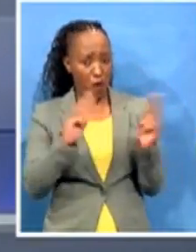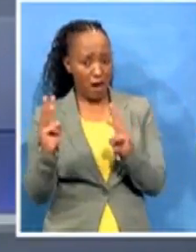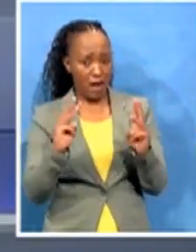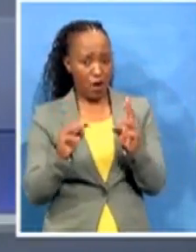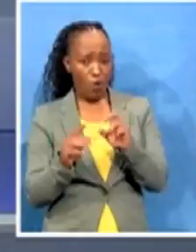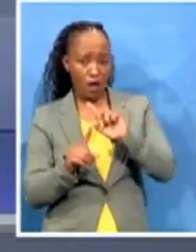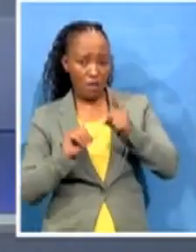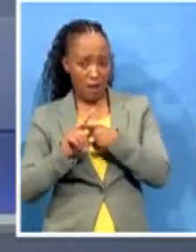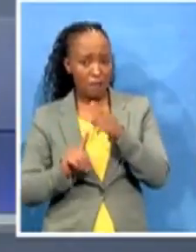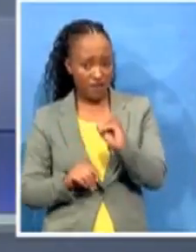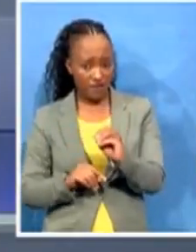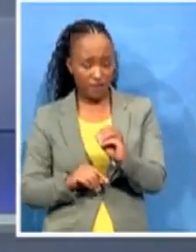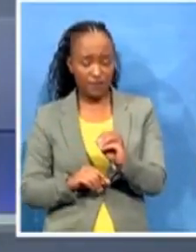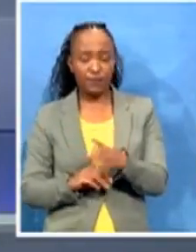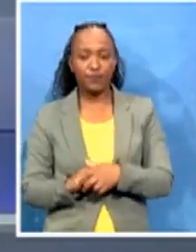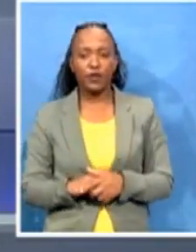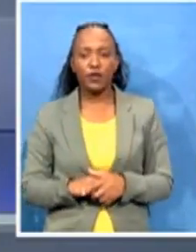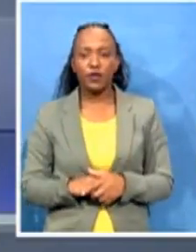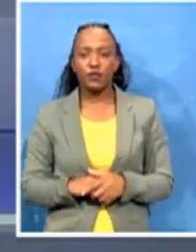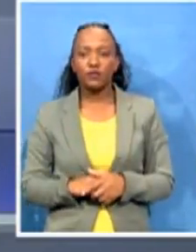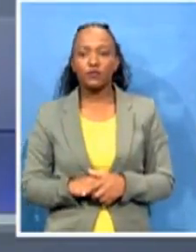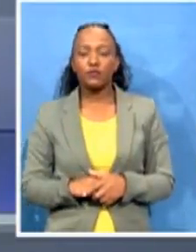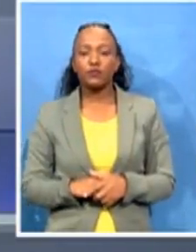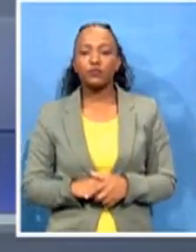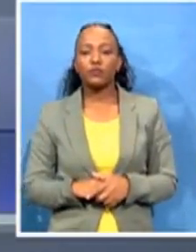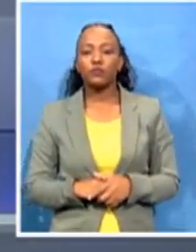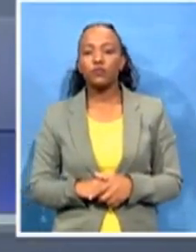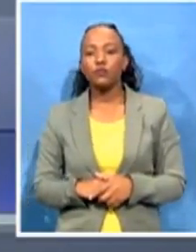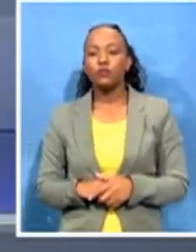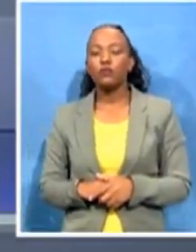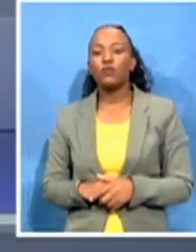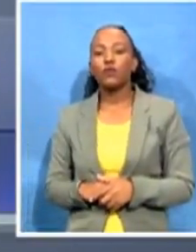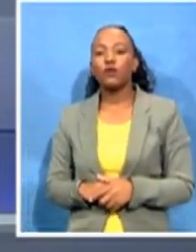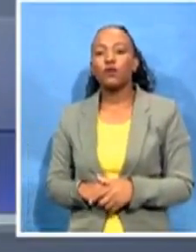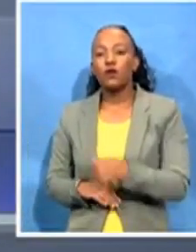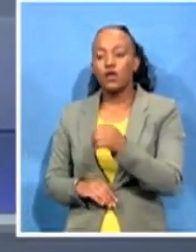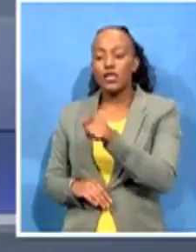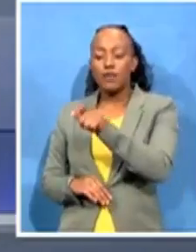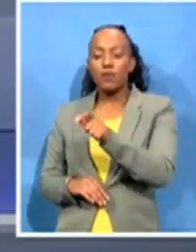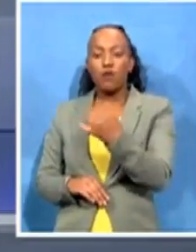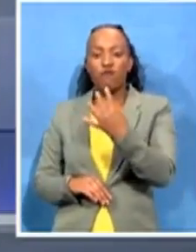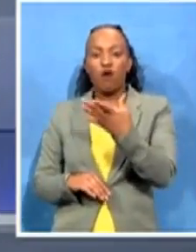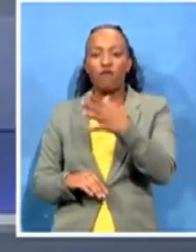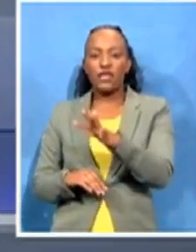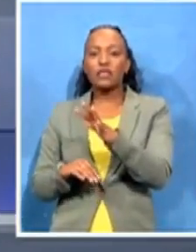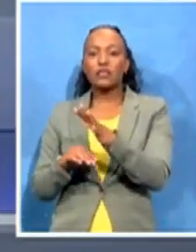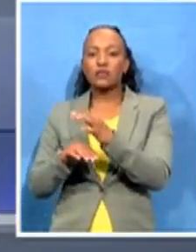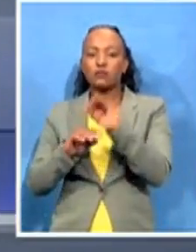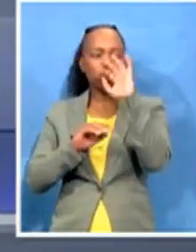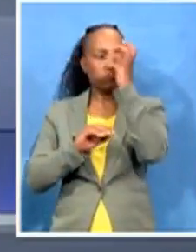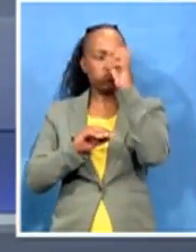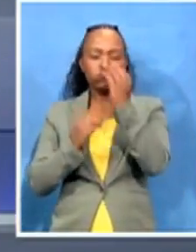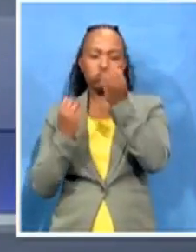4 patients have sustained critical injuries, and they have already been transported to hospital for continued medical care. The exact cause of this